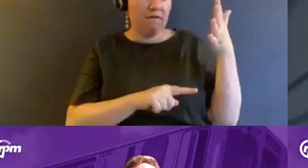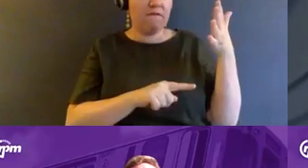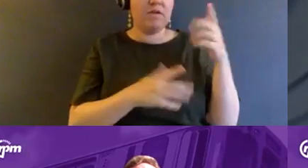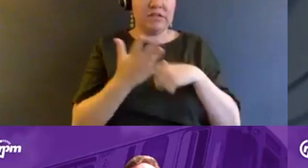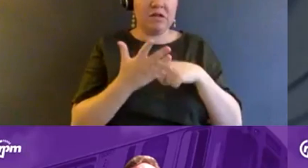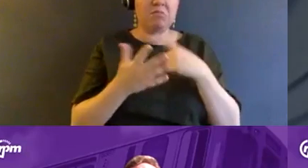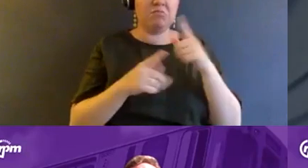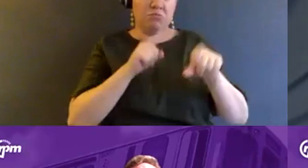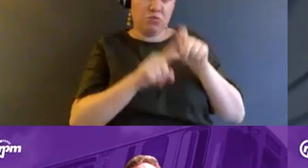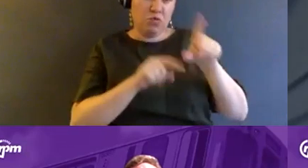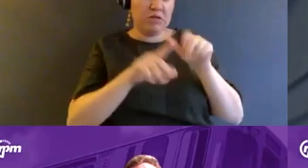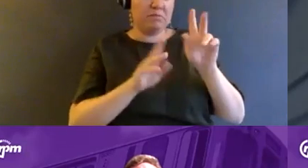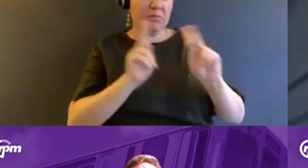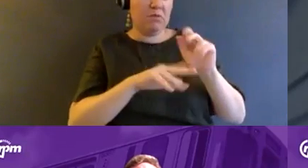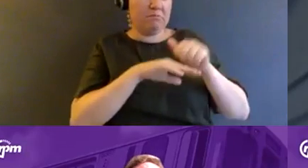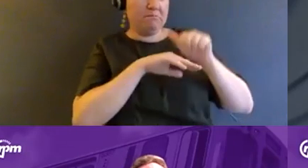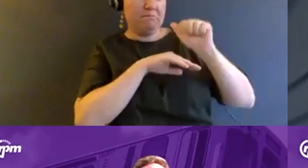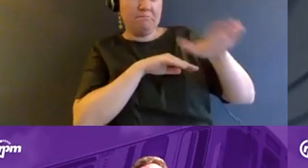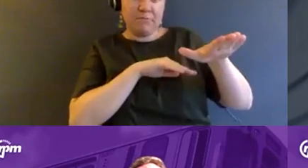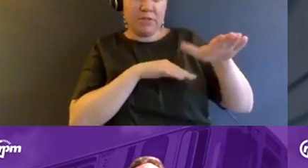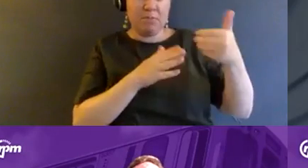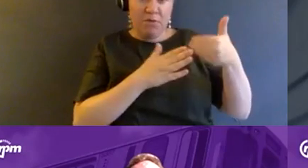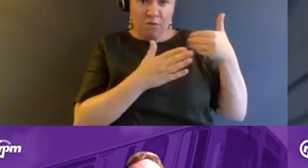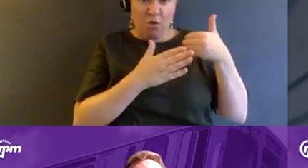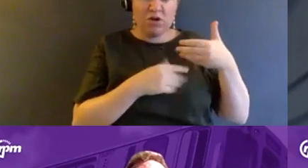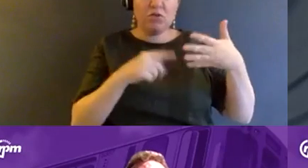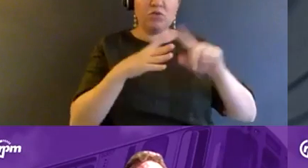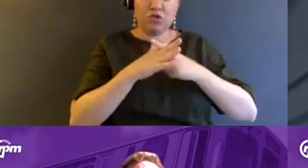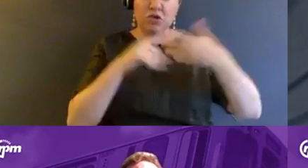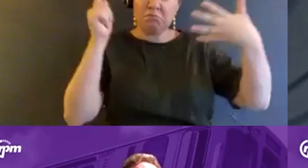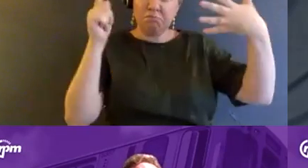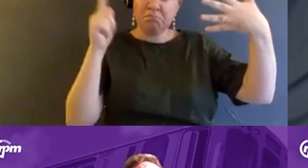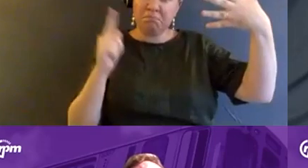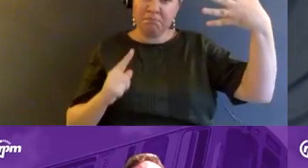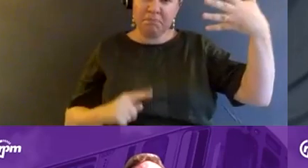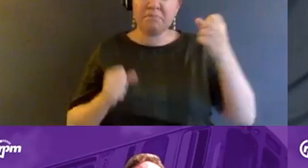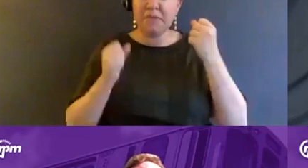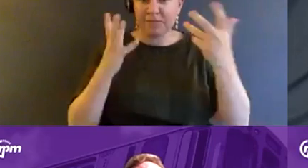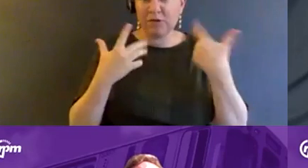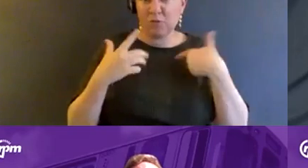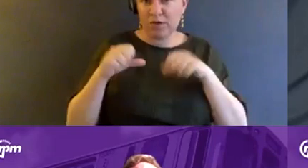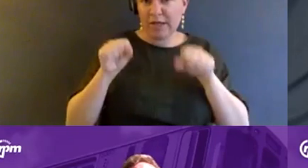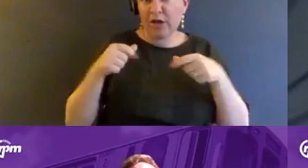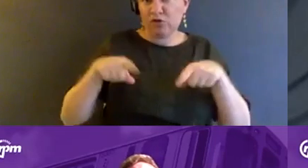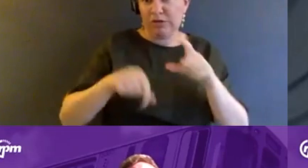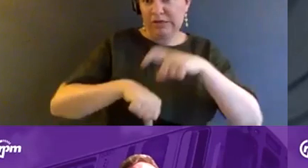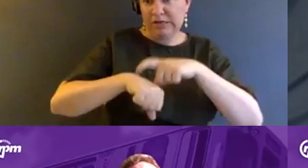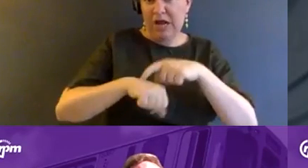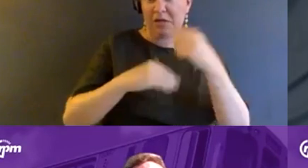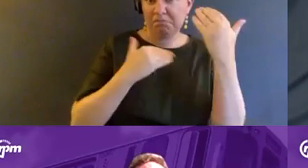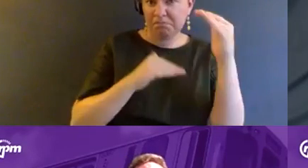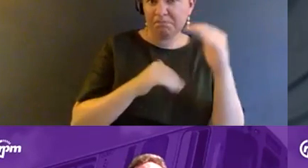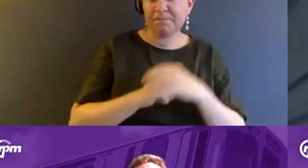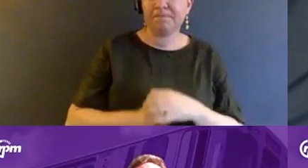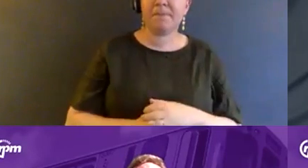people asked while registering. So I'm going to start going down. We'll get through as many as we can in the time we have. So the